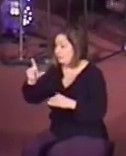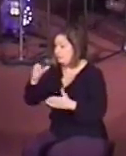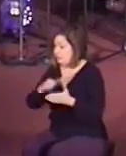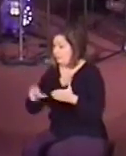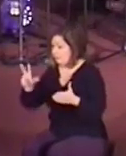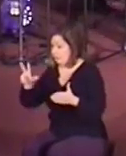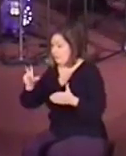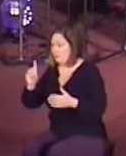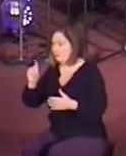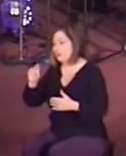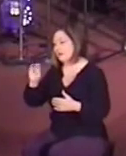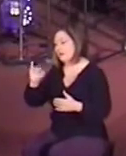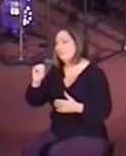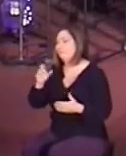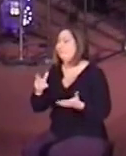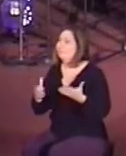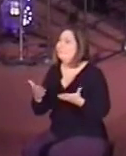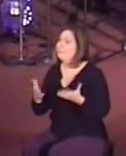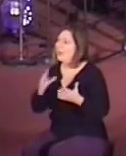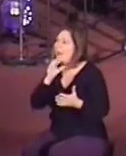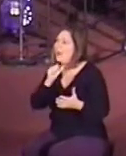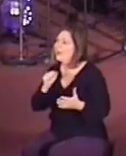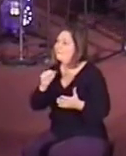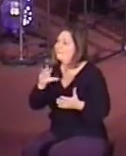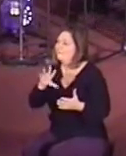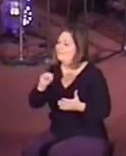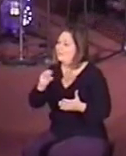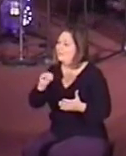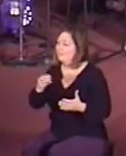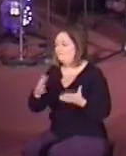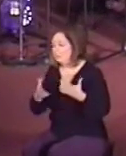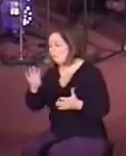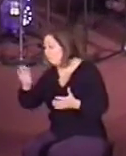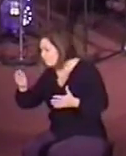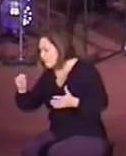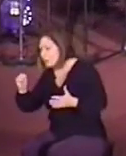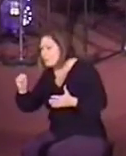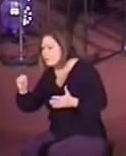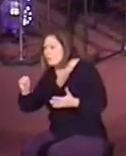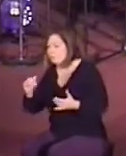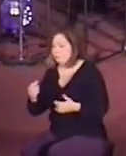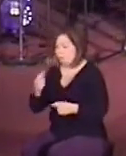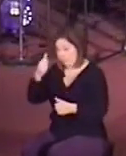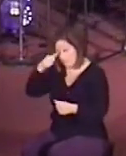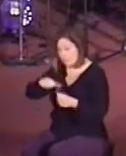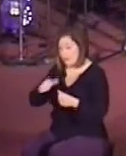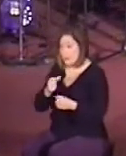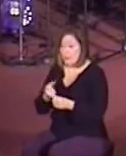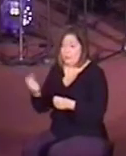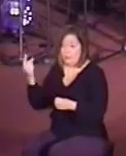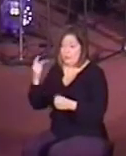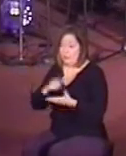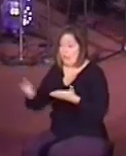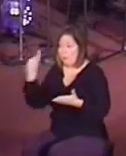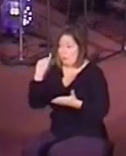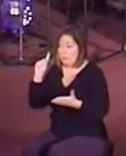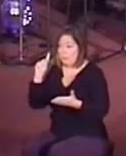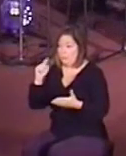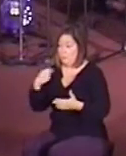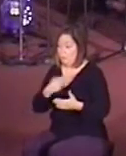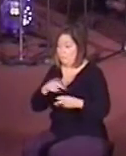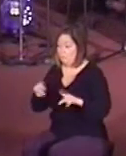was probably in his 50s, 40s to 50s. And as you remember last week, we talked about being a people